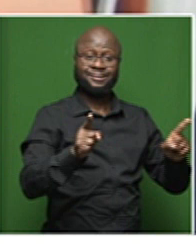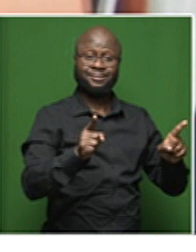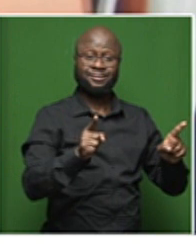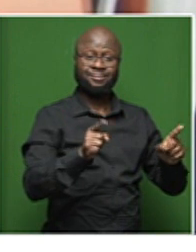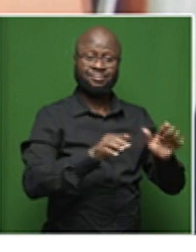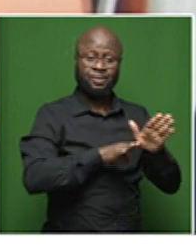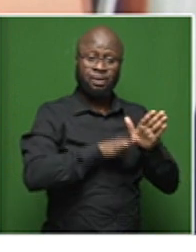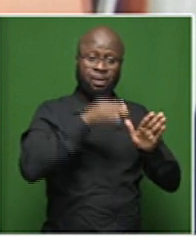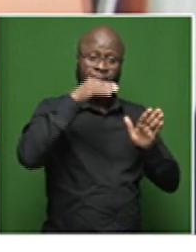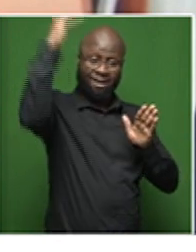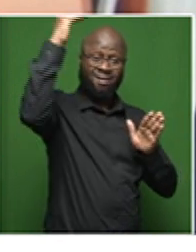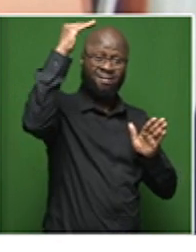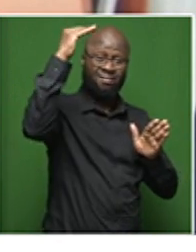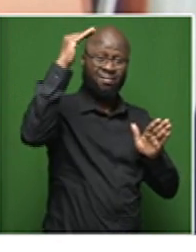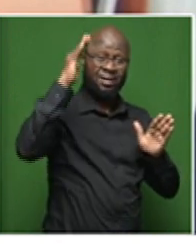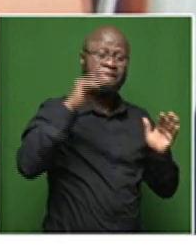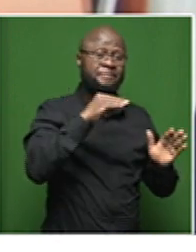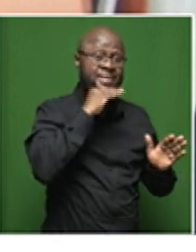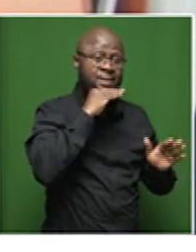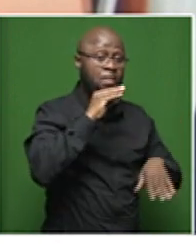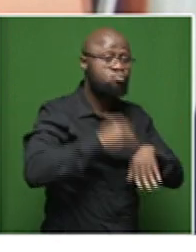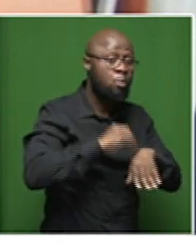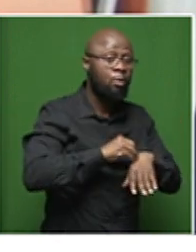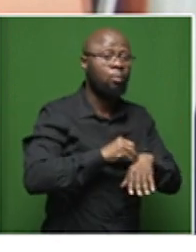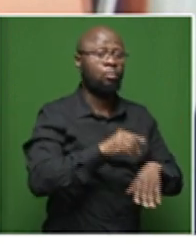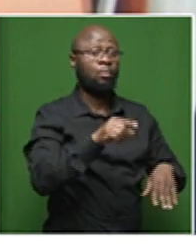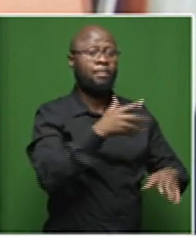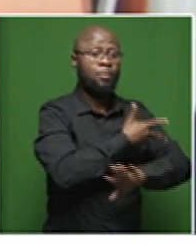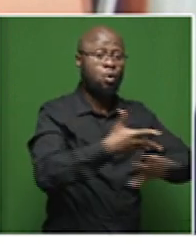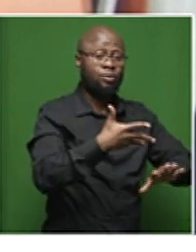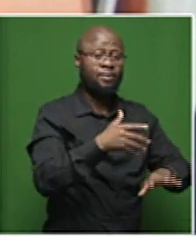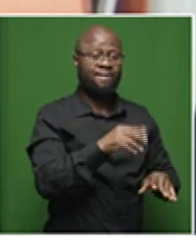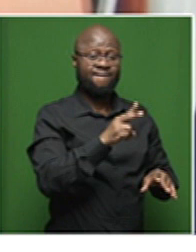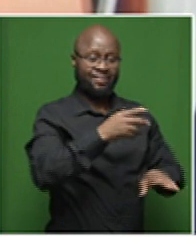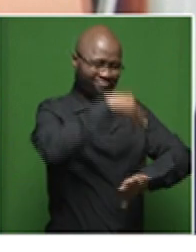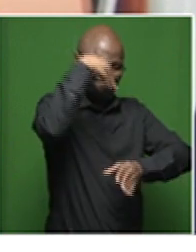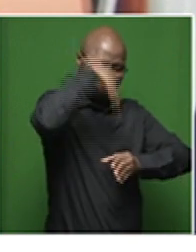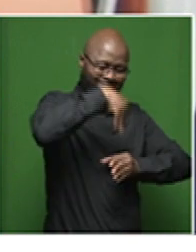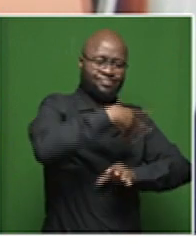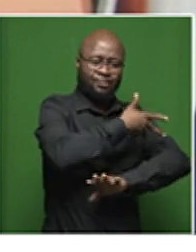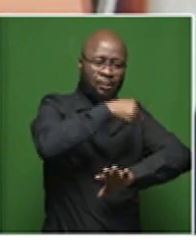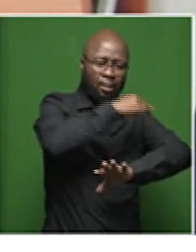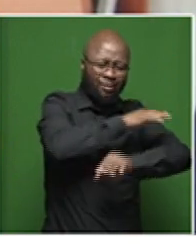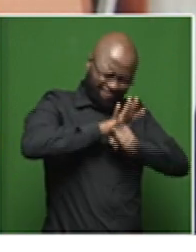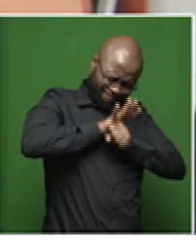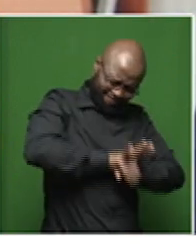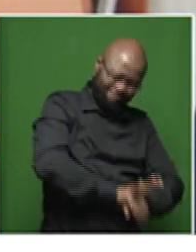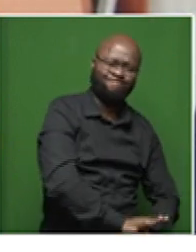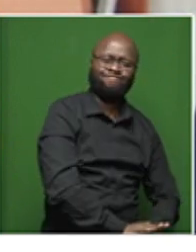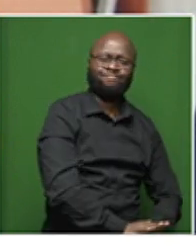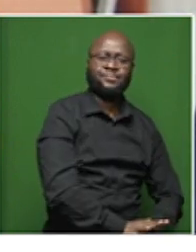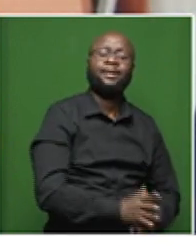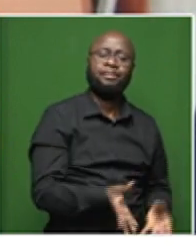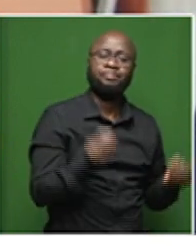that's when we start having problems, because the blood vessels are starting to feel pressure. I gave an example of a balloon. And